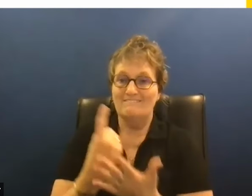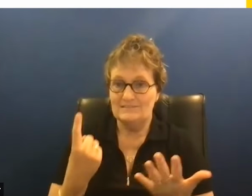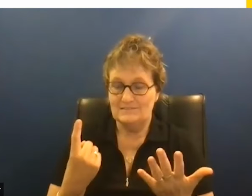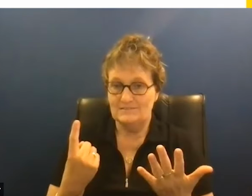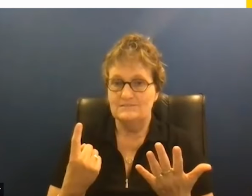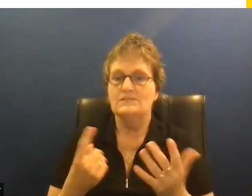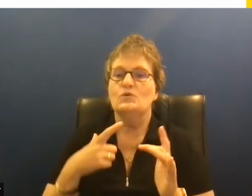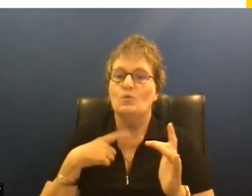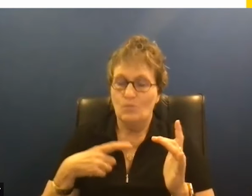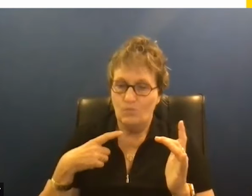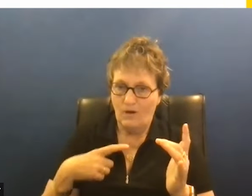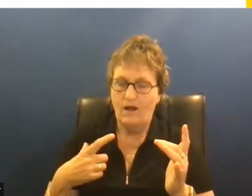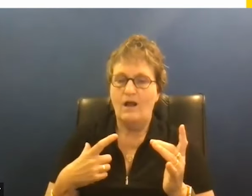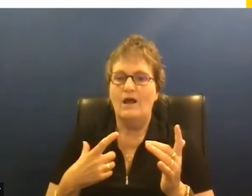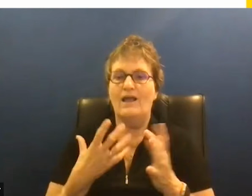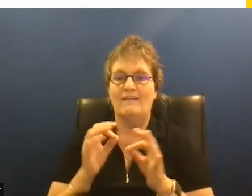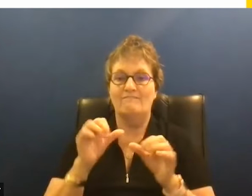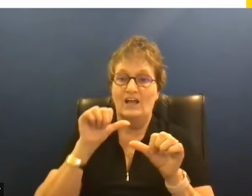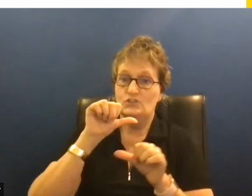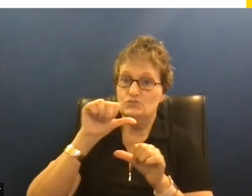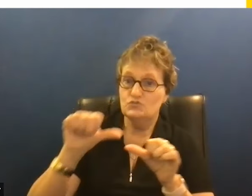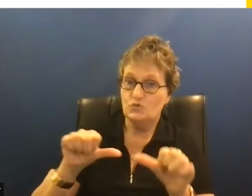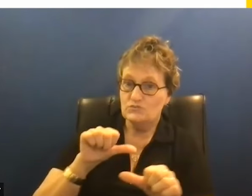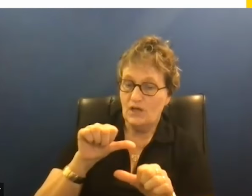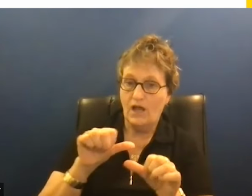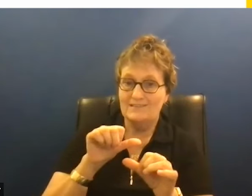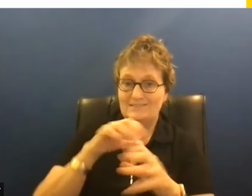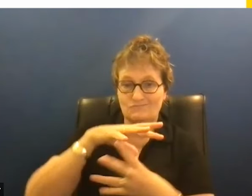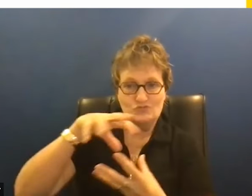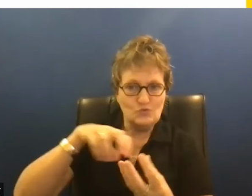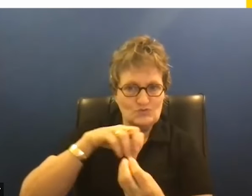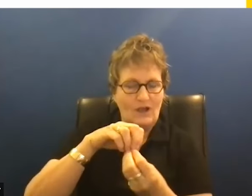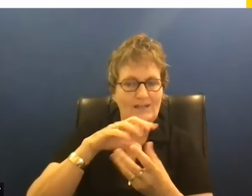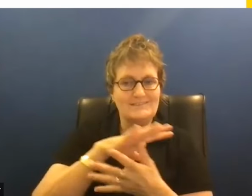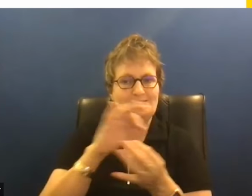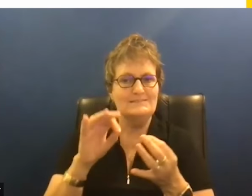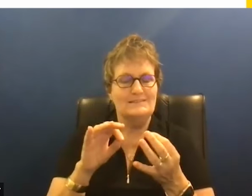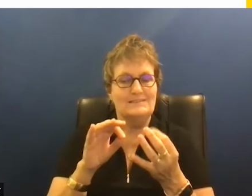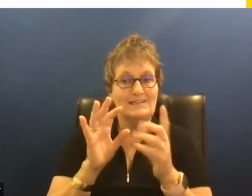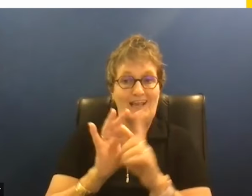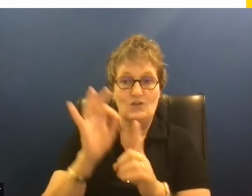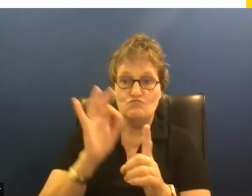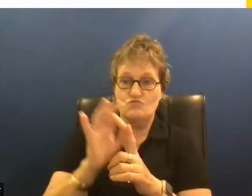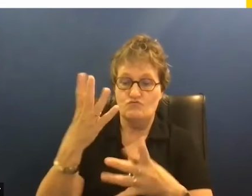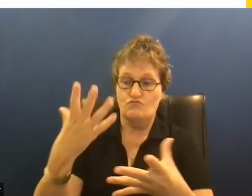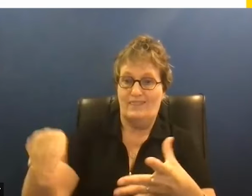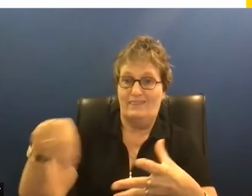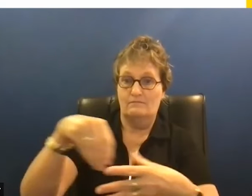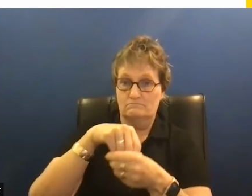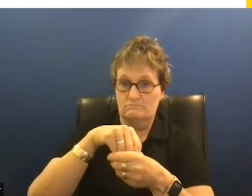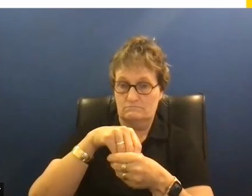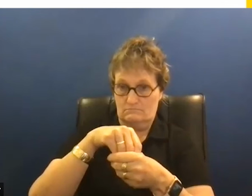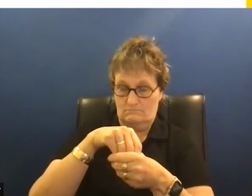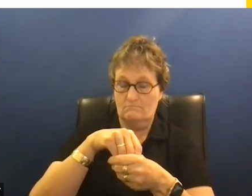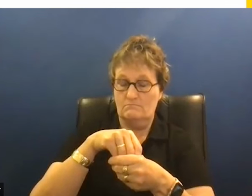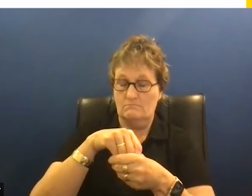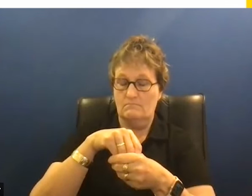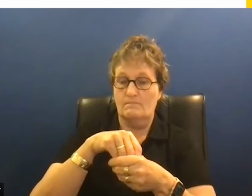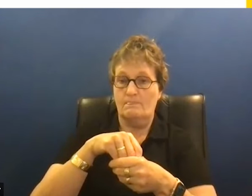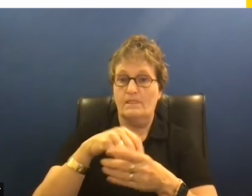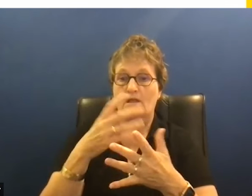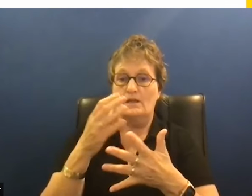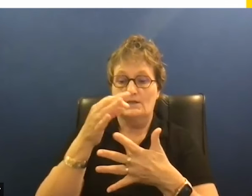So that's why if our society improve in terms of accessibility inclusion, and the